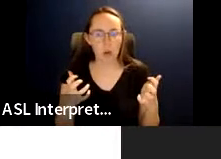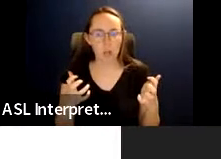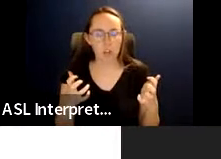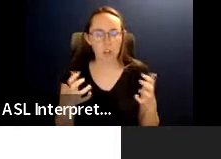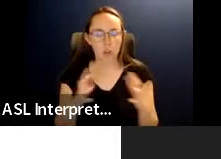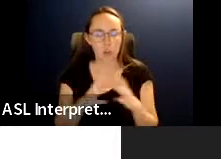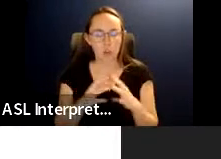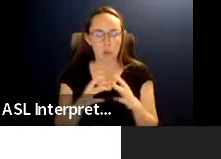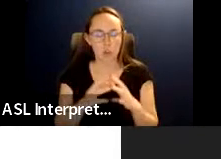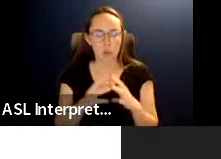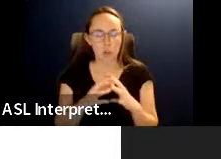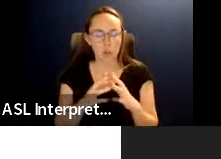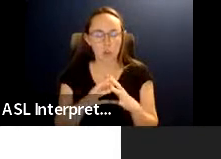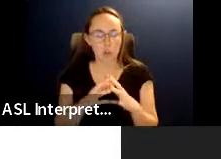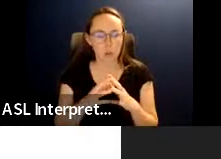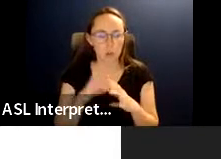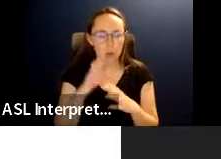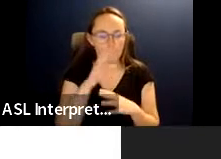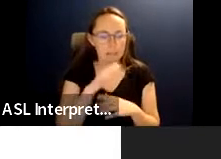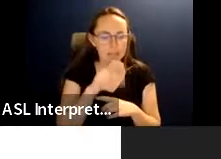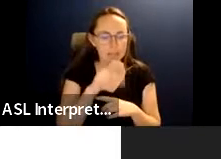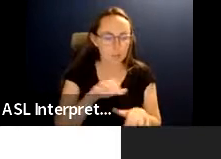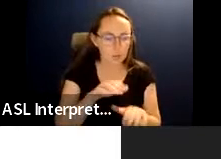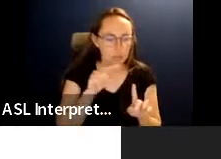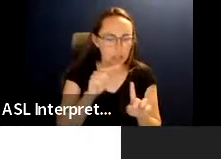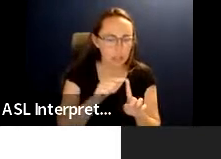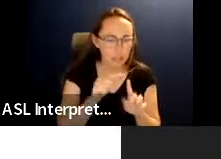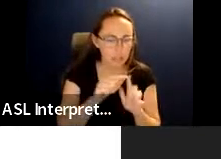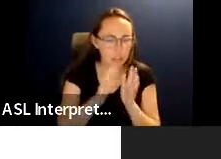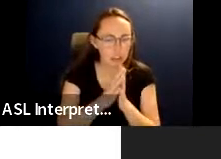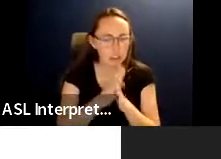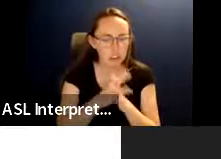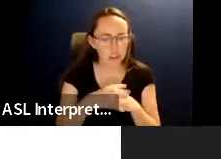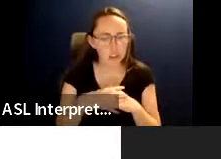I guess I have to do that. All right.